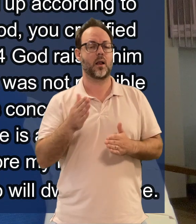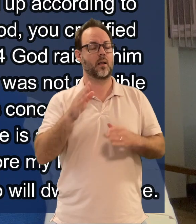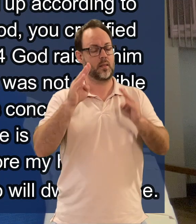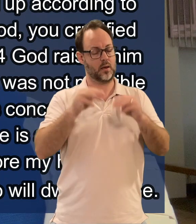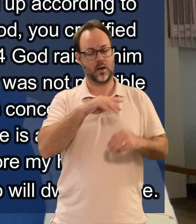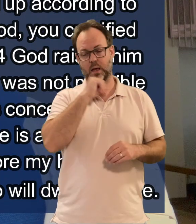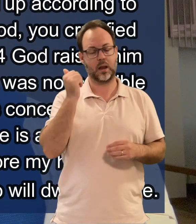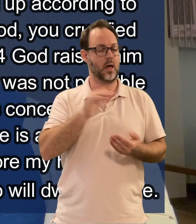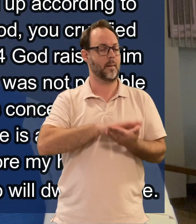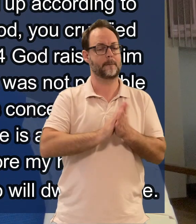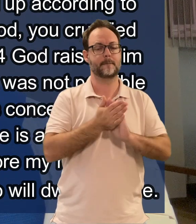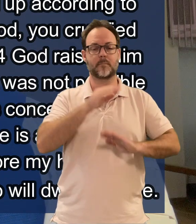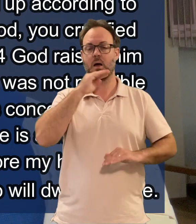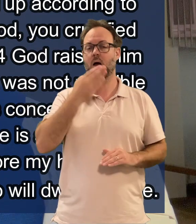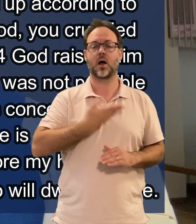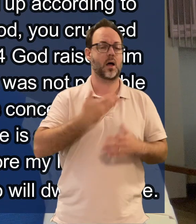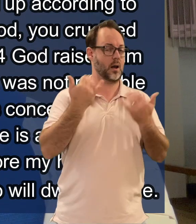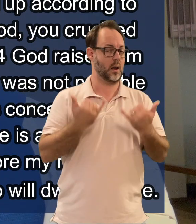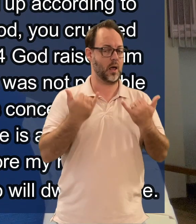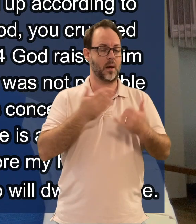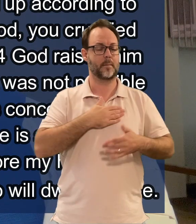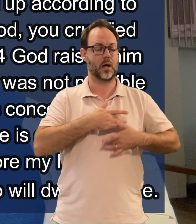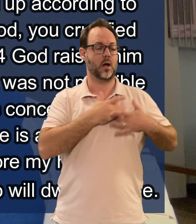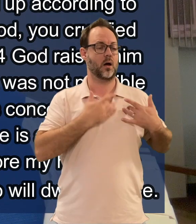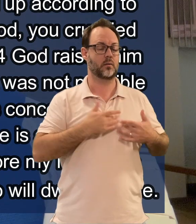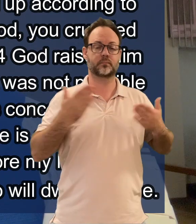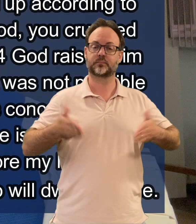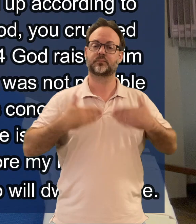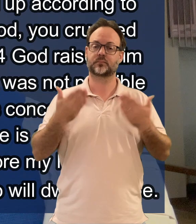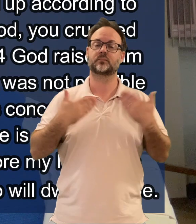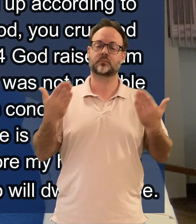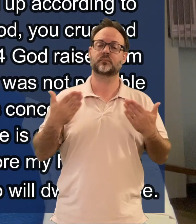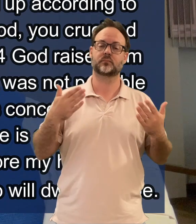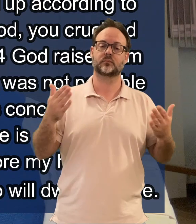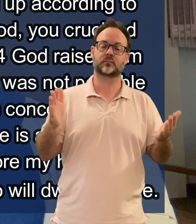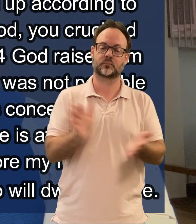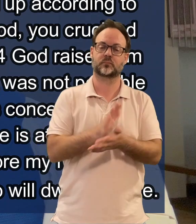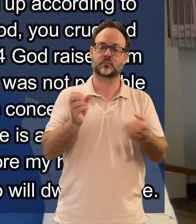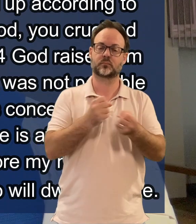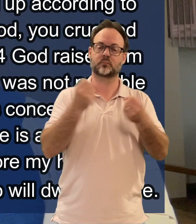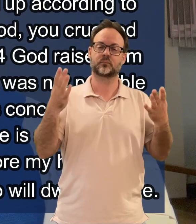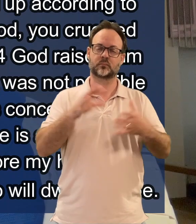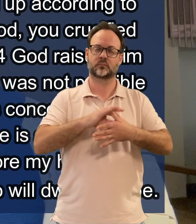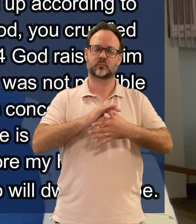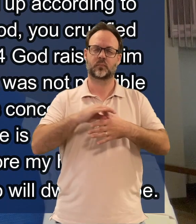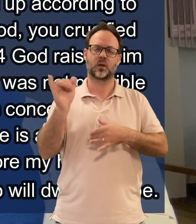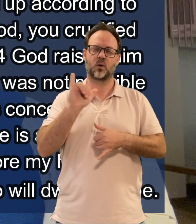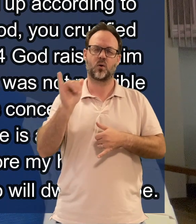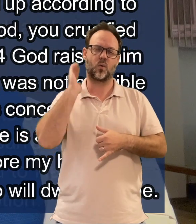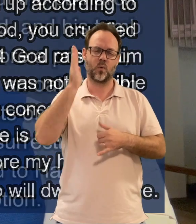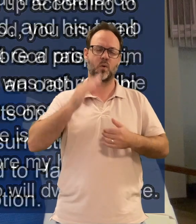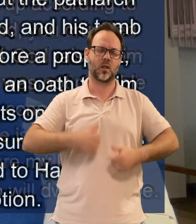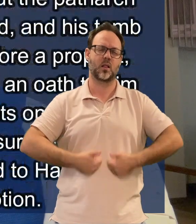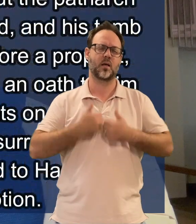I may not be shaken. Therefore my heart was glad, and my tongue rejoiced. My flesh also will dwell